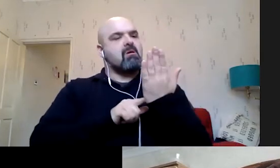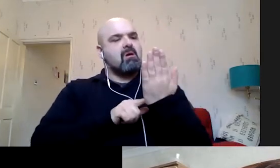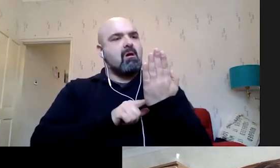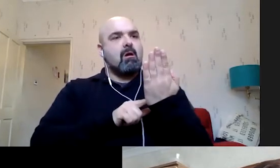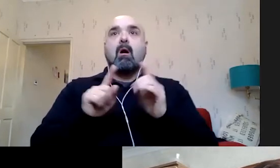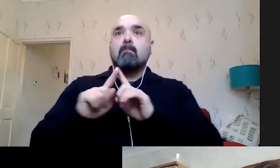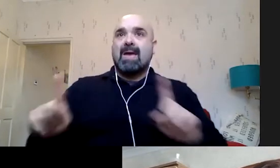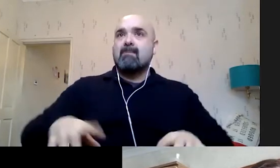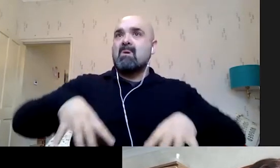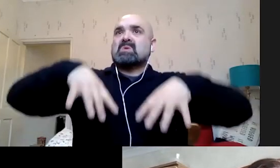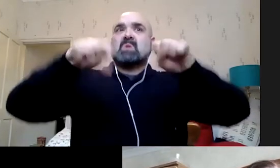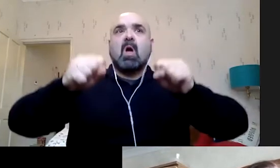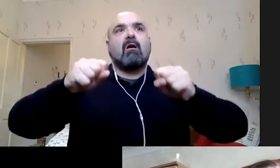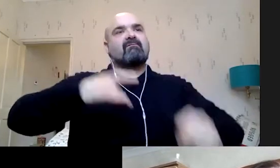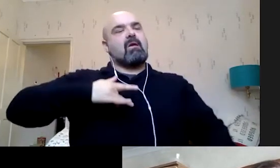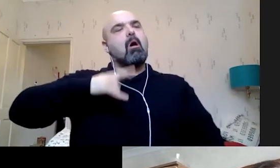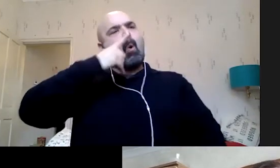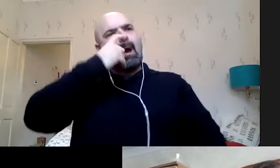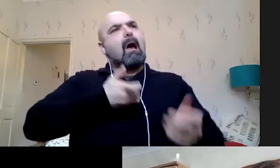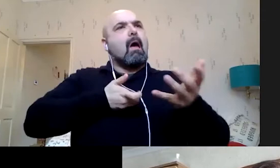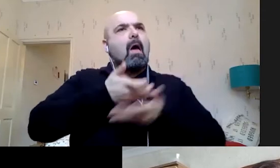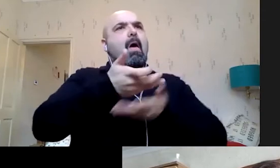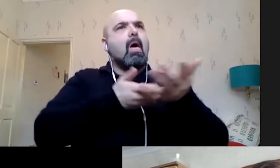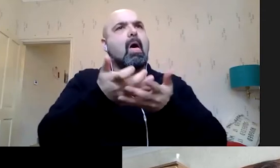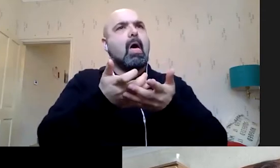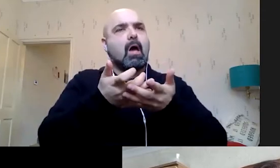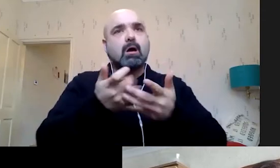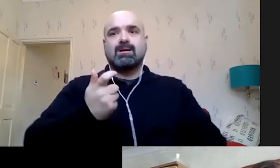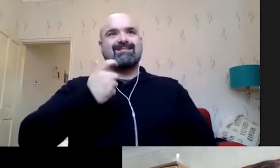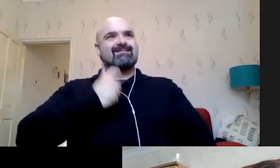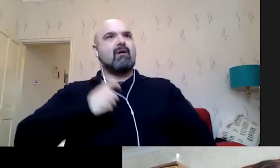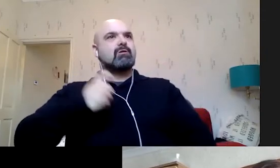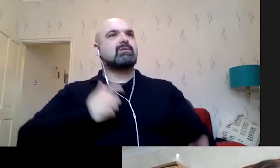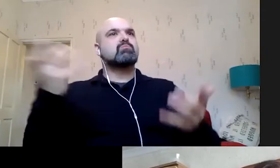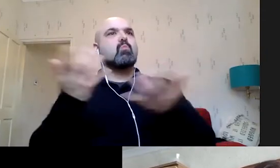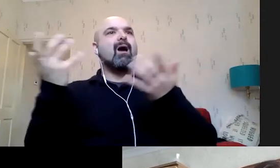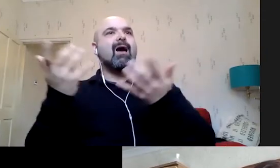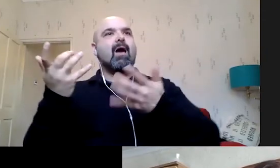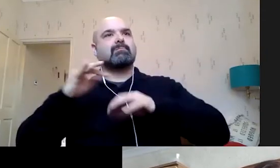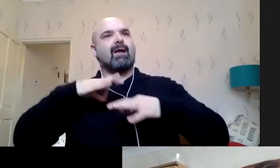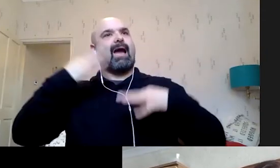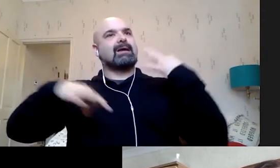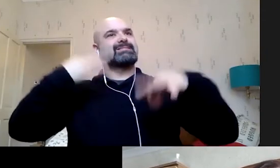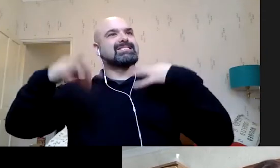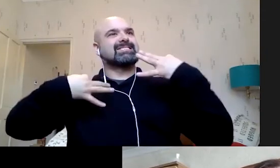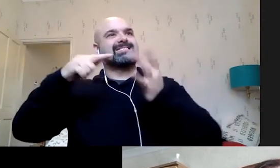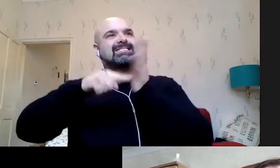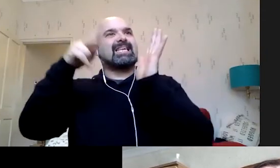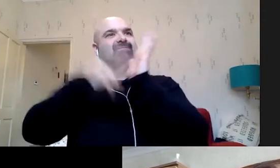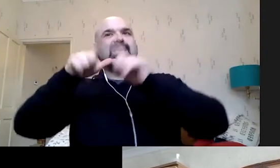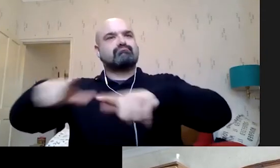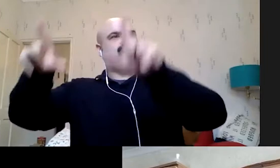could talk about things. They were beginning to be one or two characters in soaps on the television and things like that. And then